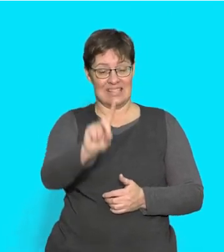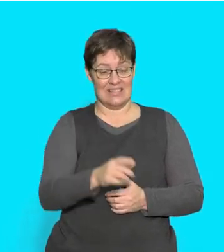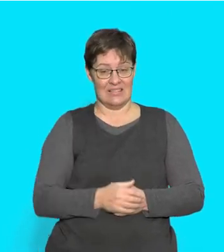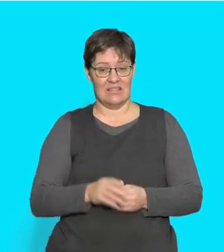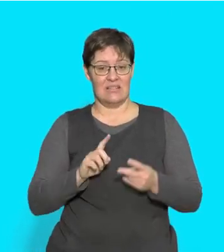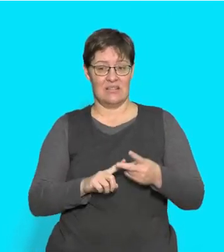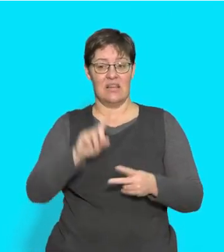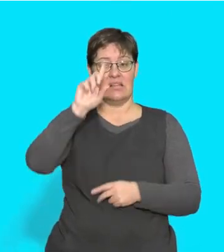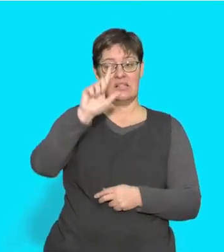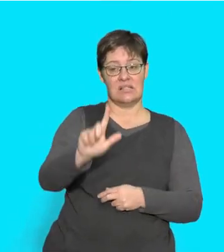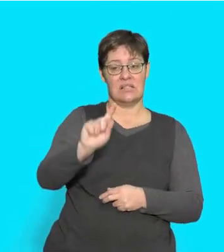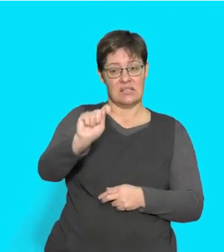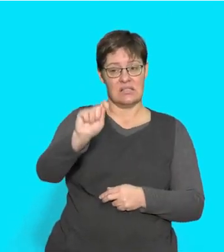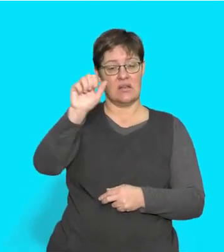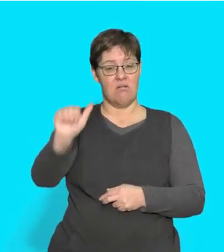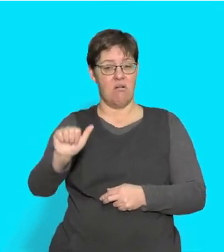Talked.